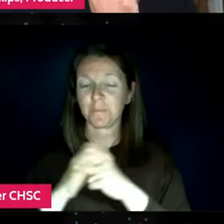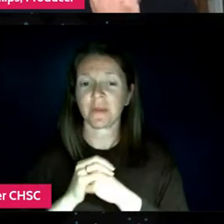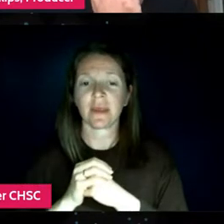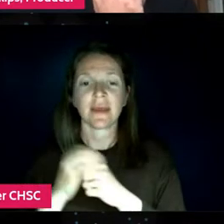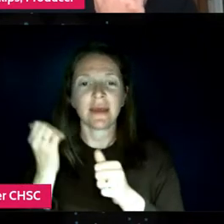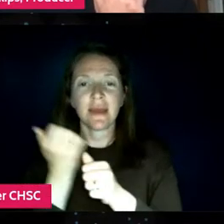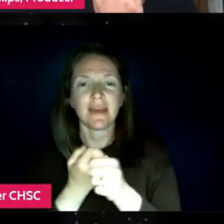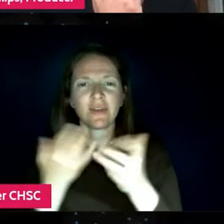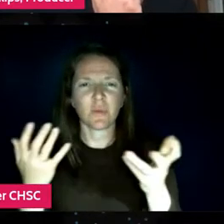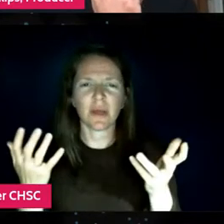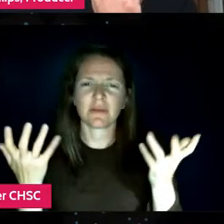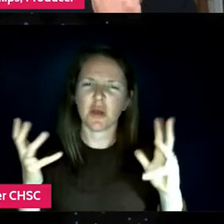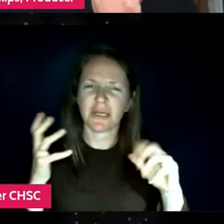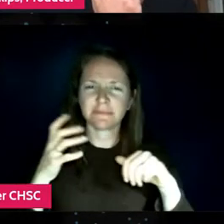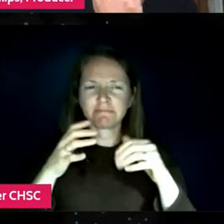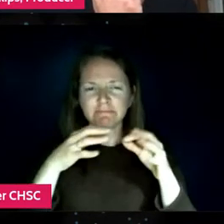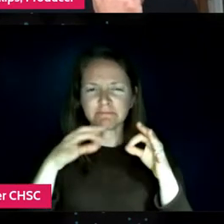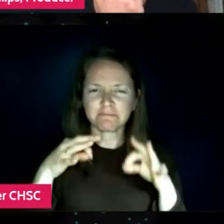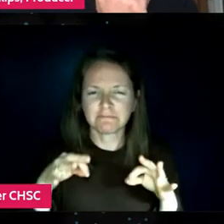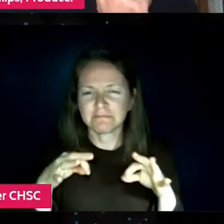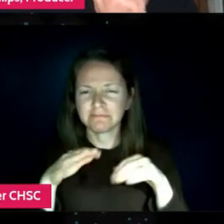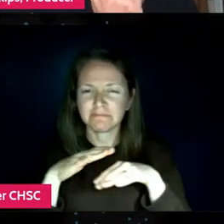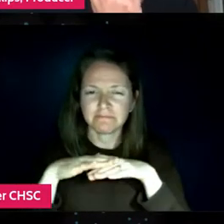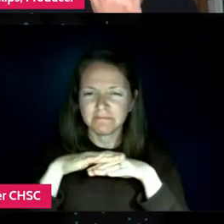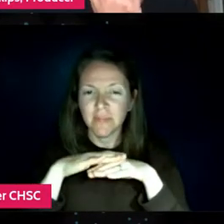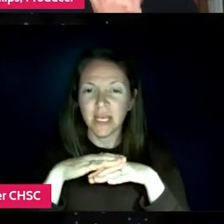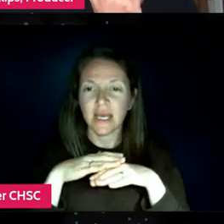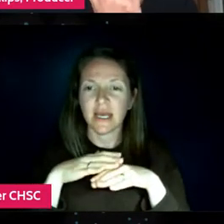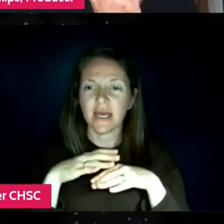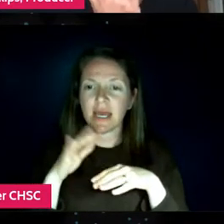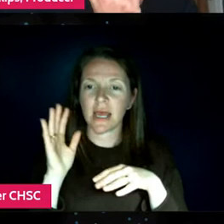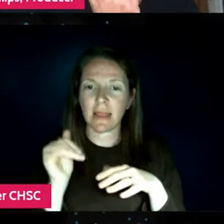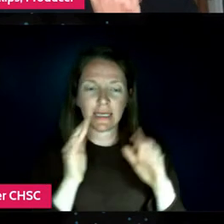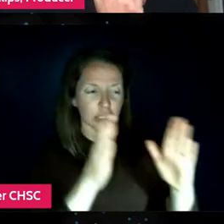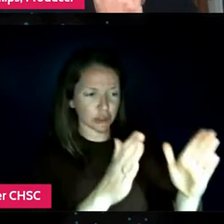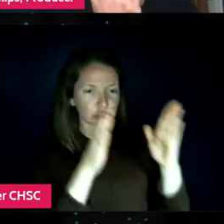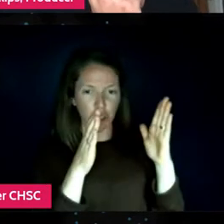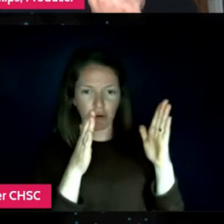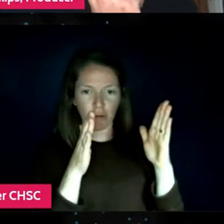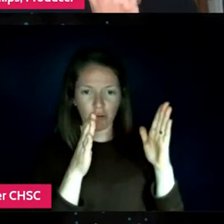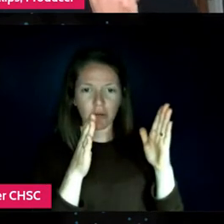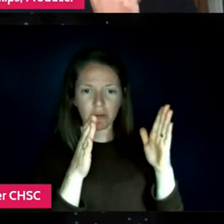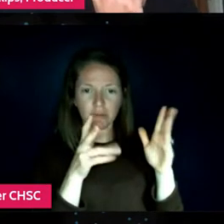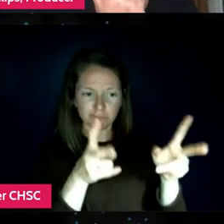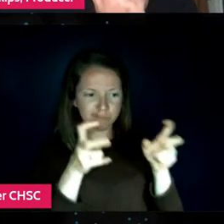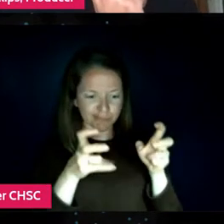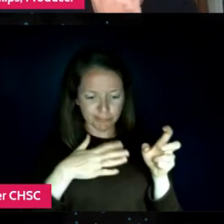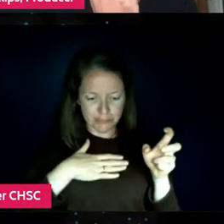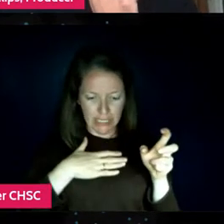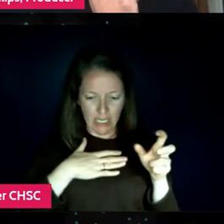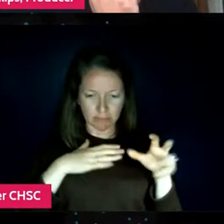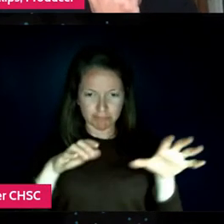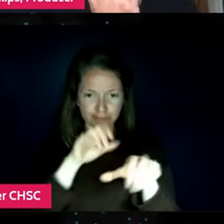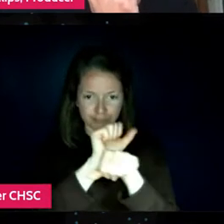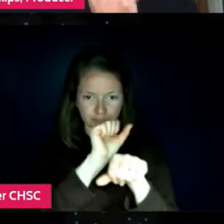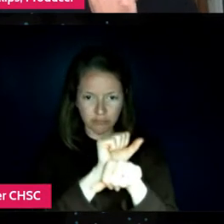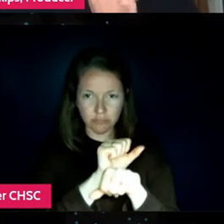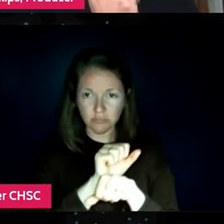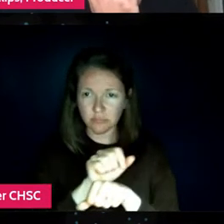Everyone has sort of touched on taking a chunk of the film and doing something with it. Did you